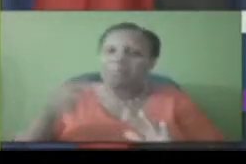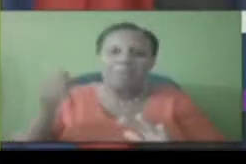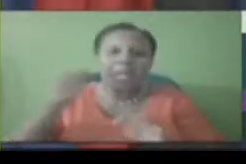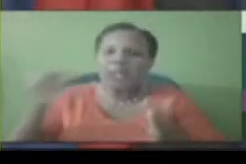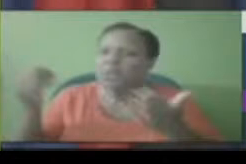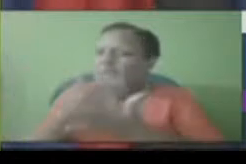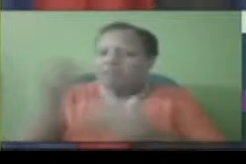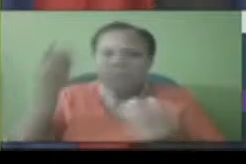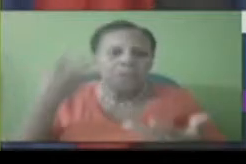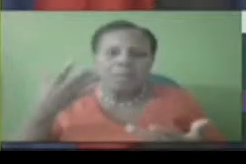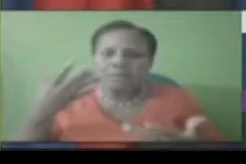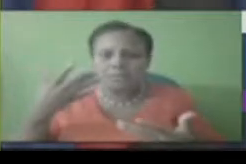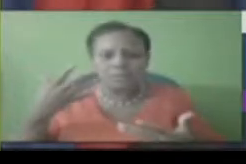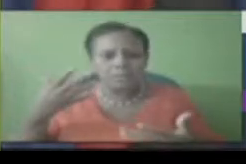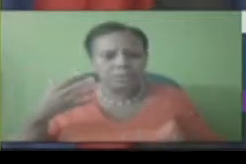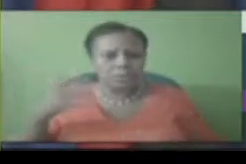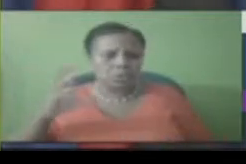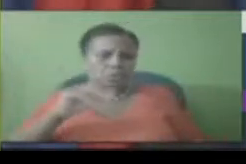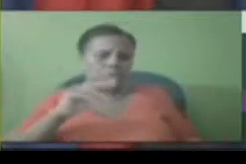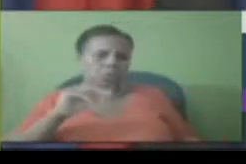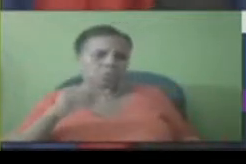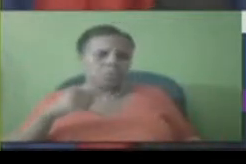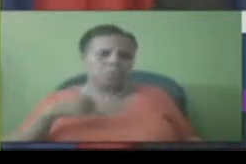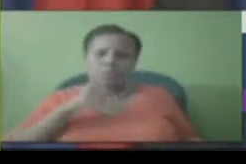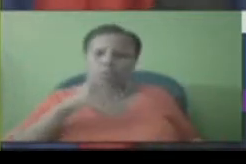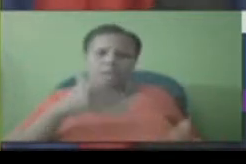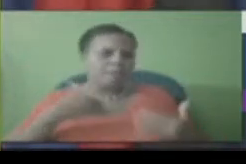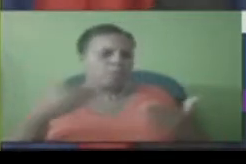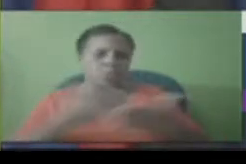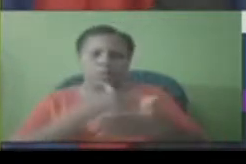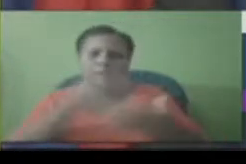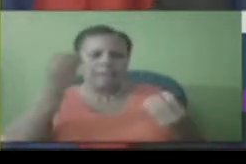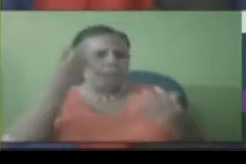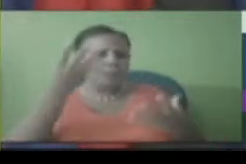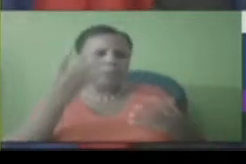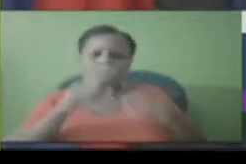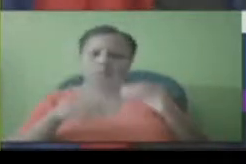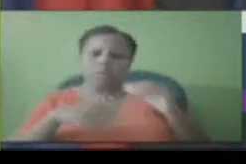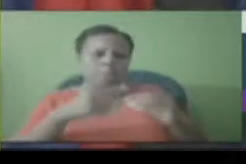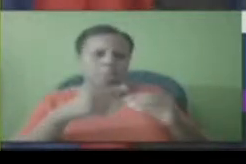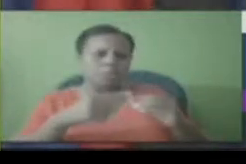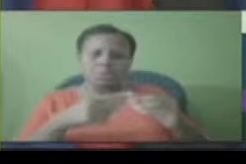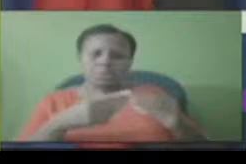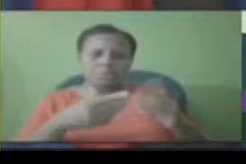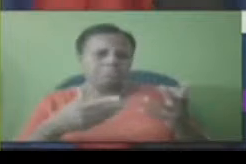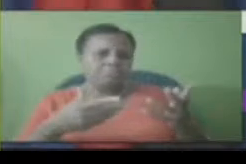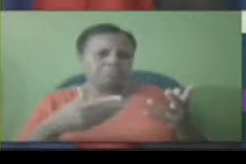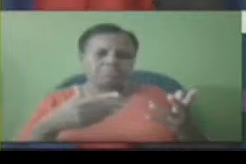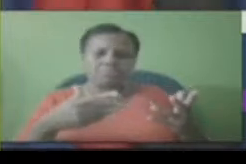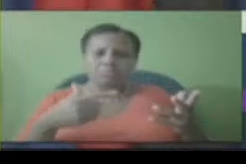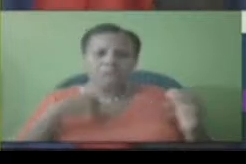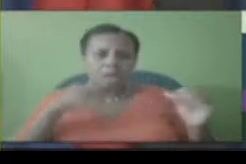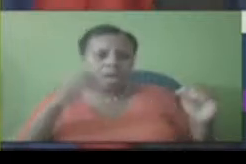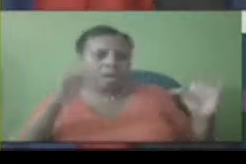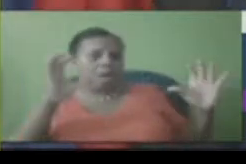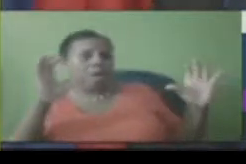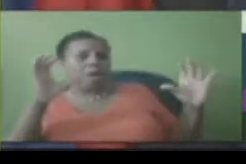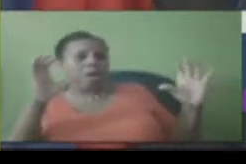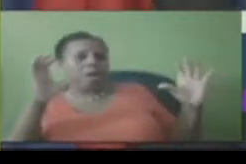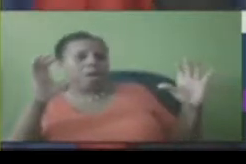information. This has been a tragedy. Actually, I would say that we are still in shock, because only on Tuesday